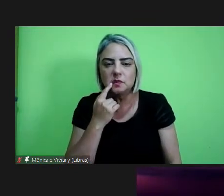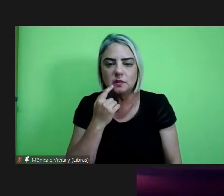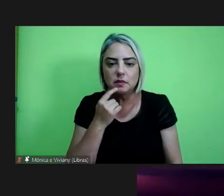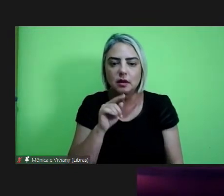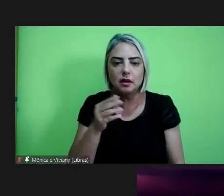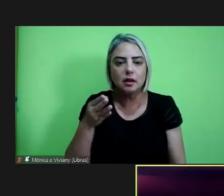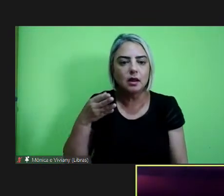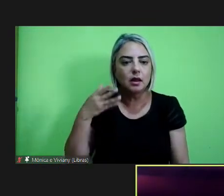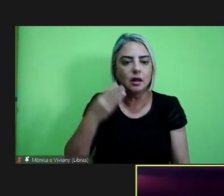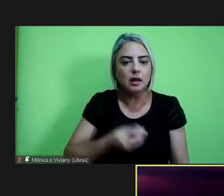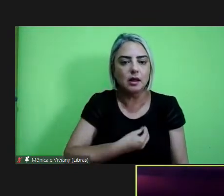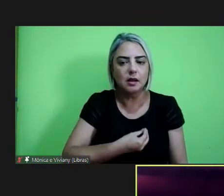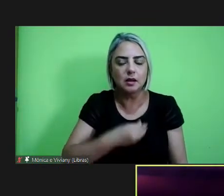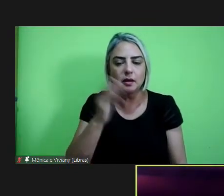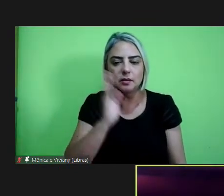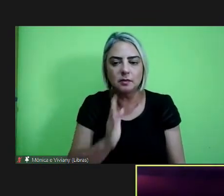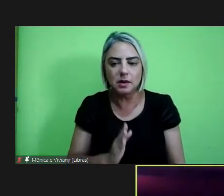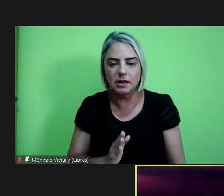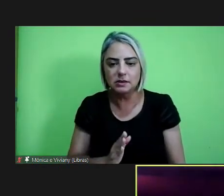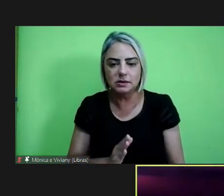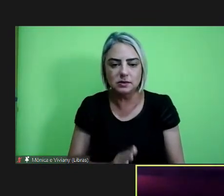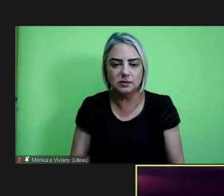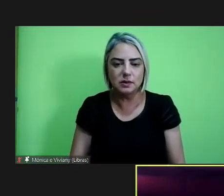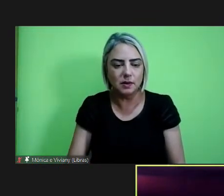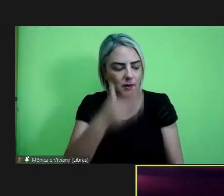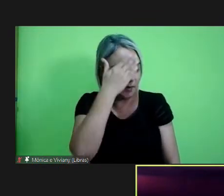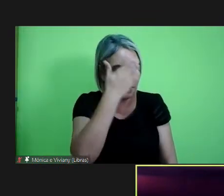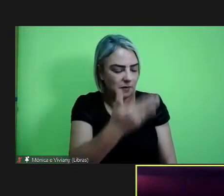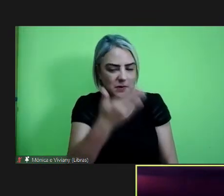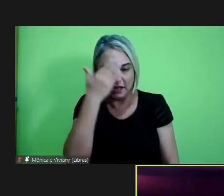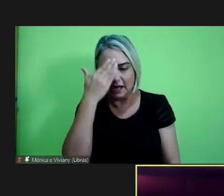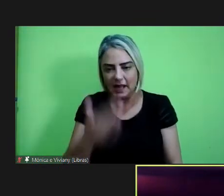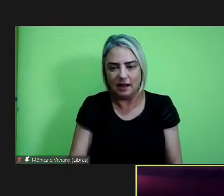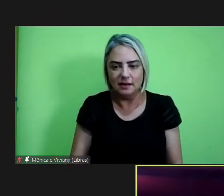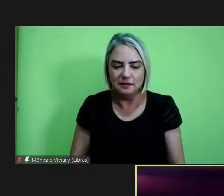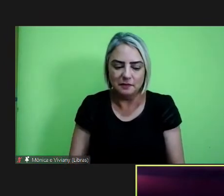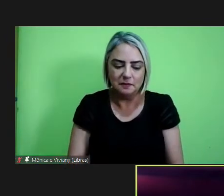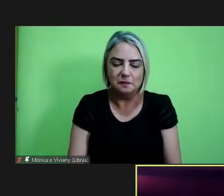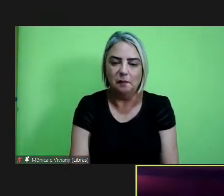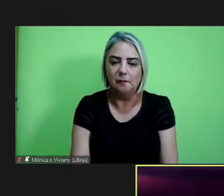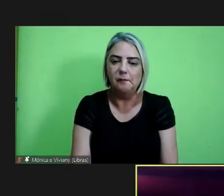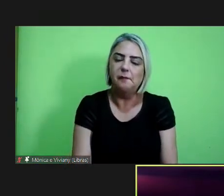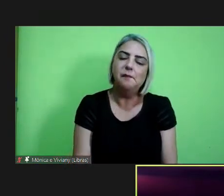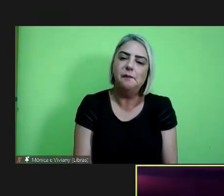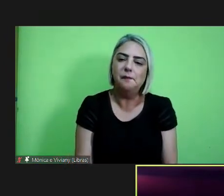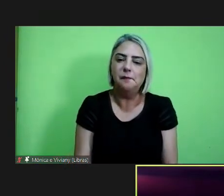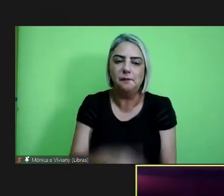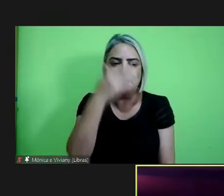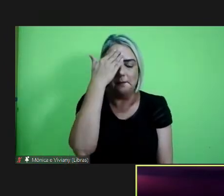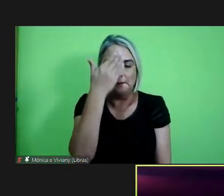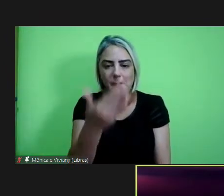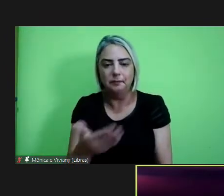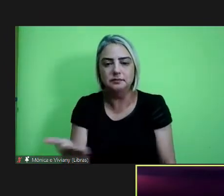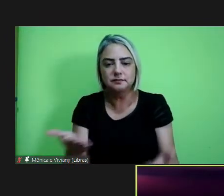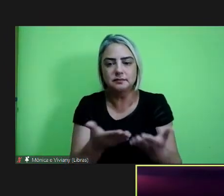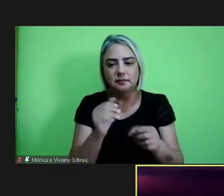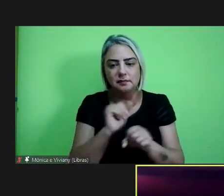Brazil. I've got for you. the participants from Brazil. Thank you. Thank you And very I'll stop much. there. I will stop there. Thank